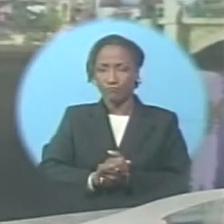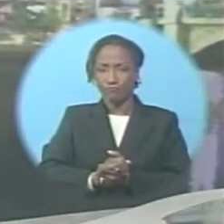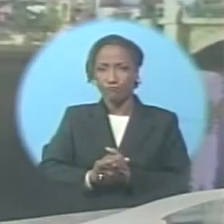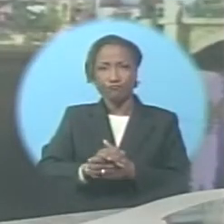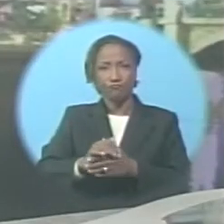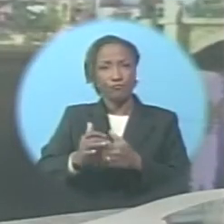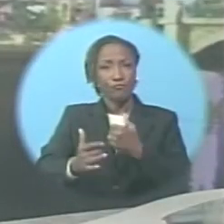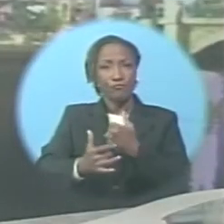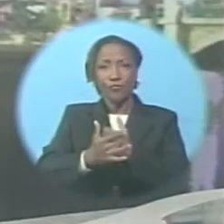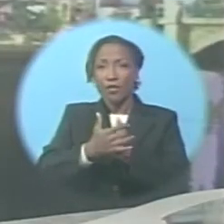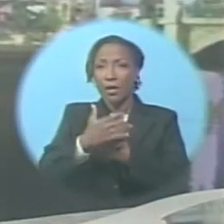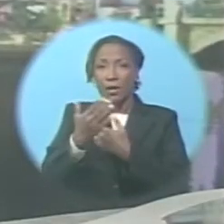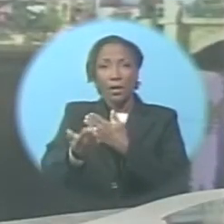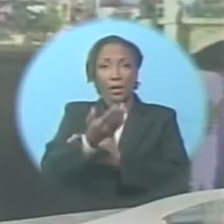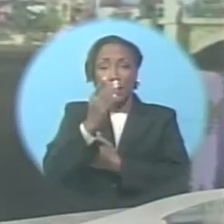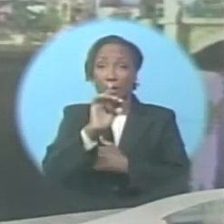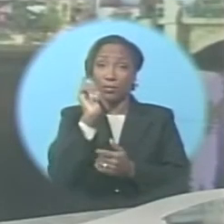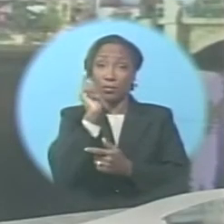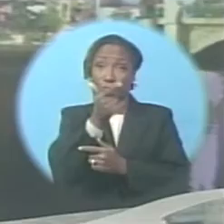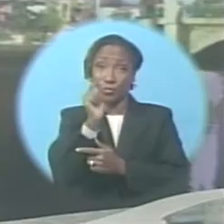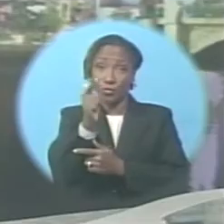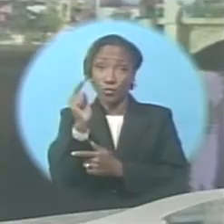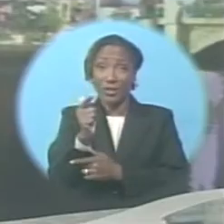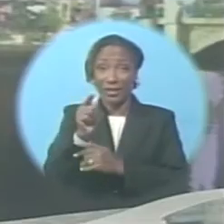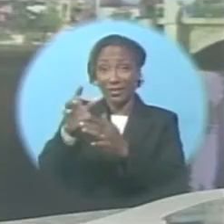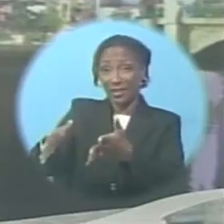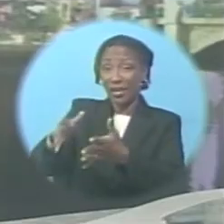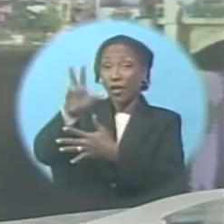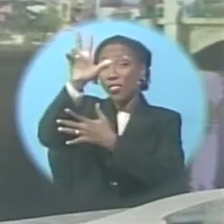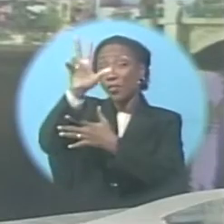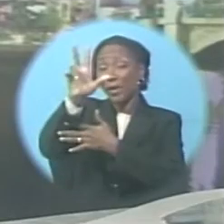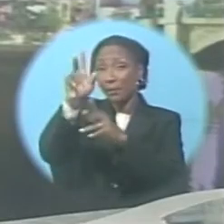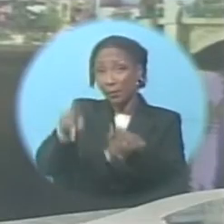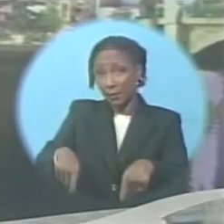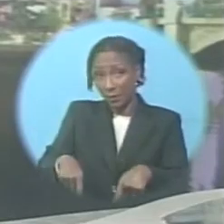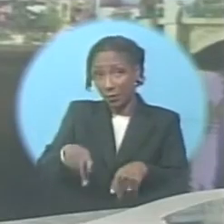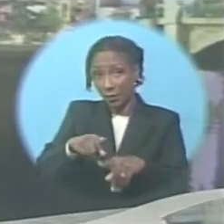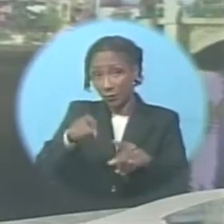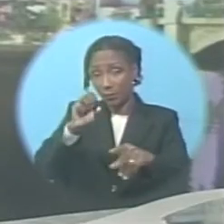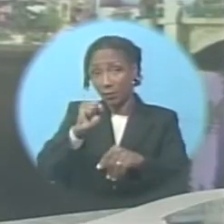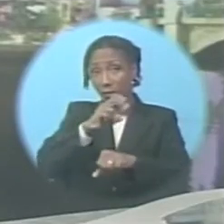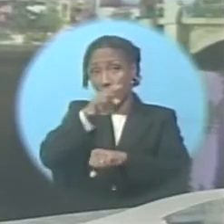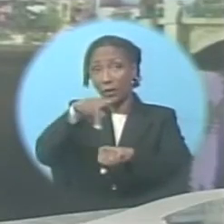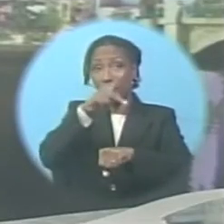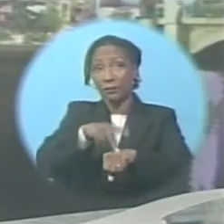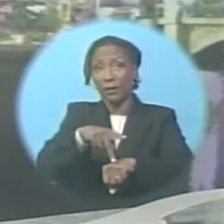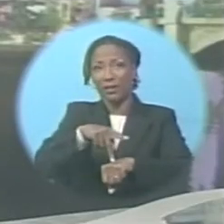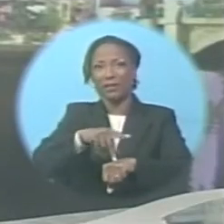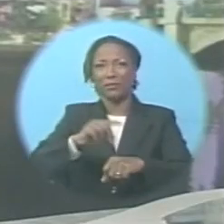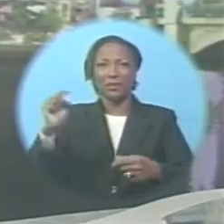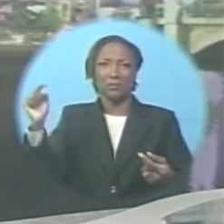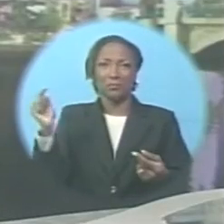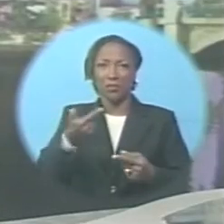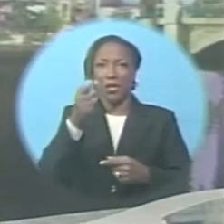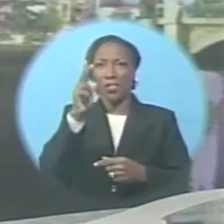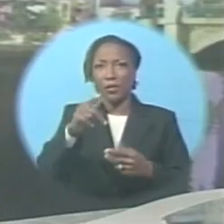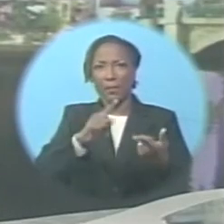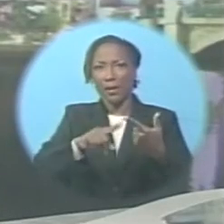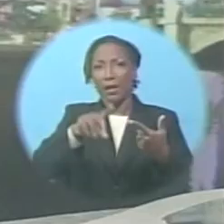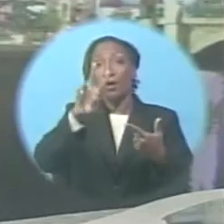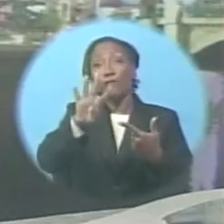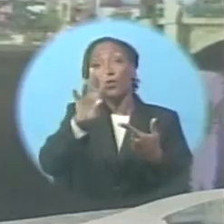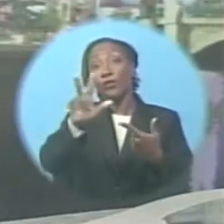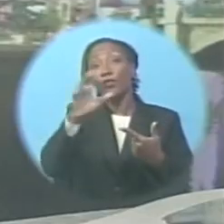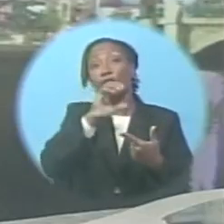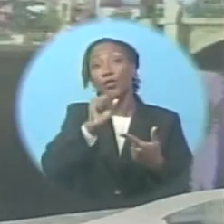An early morning shooting has left 3 St. Philip residents nursing gunshot wounds and other injuries. The 3 men,